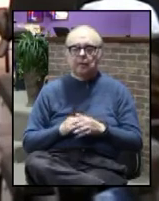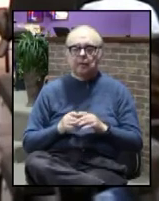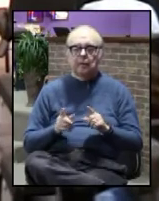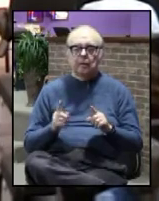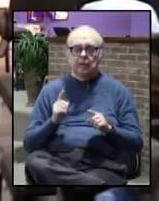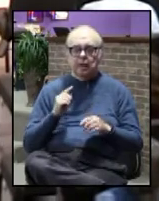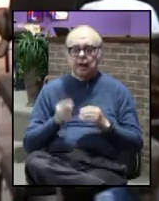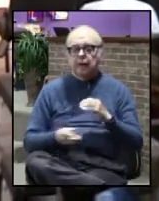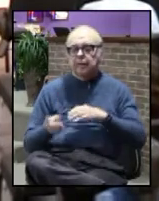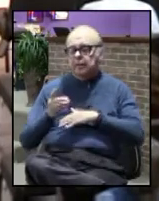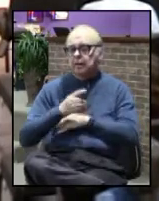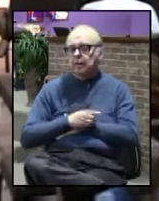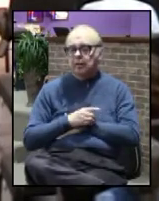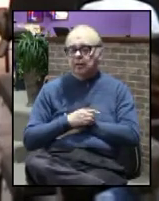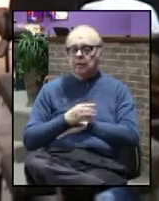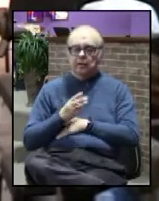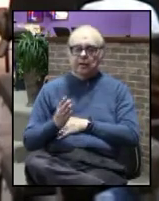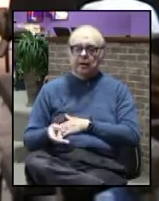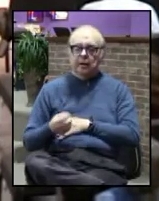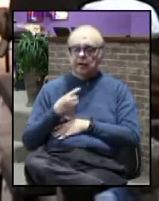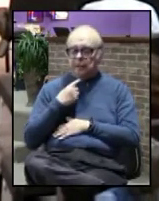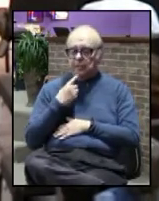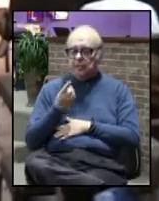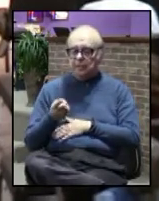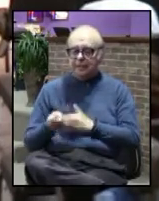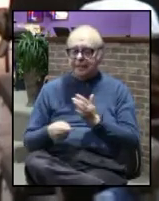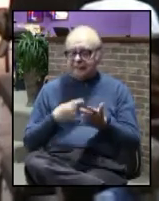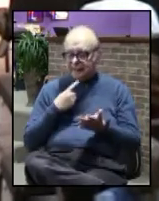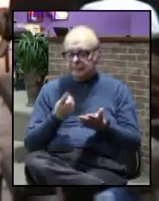But at the end of the day, here is what I say.